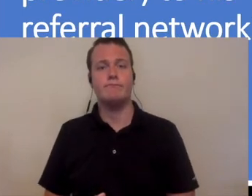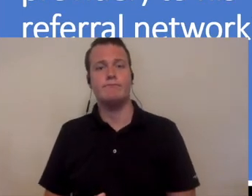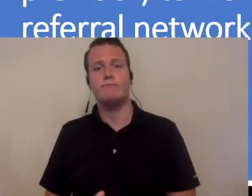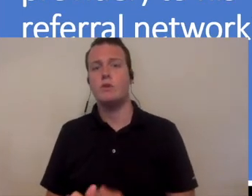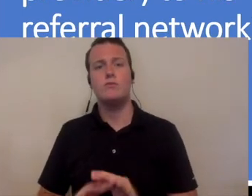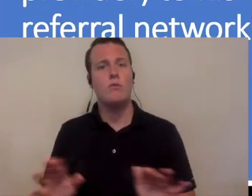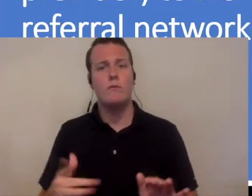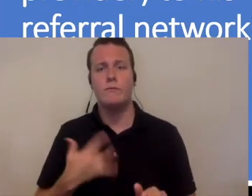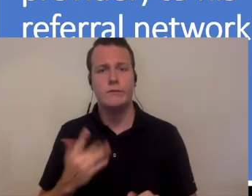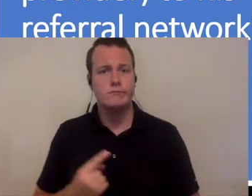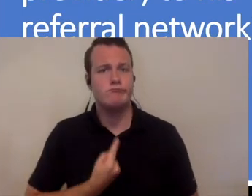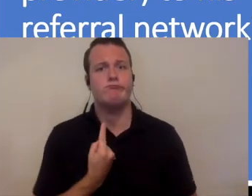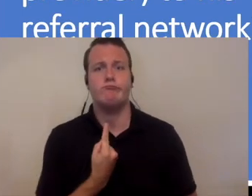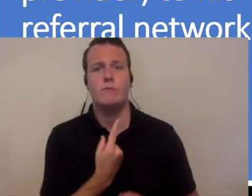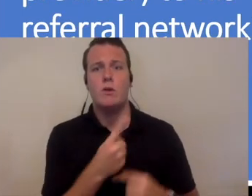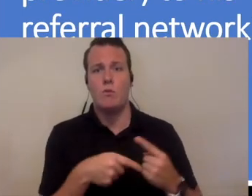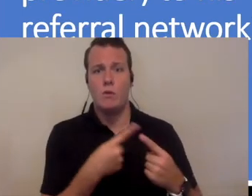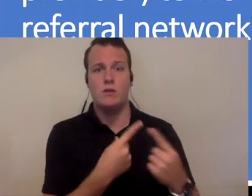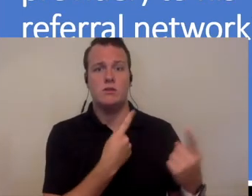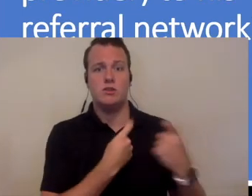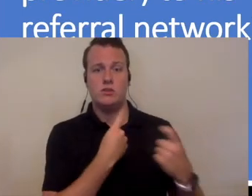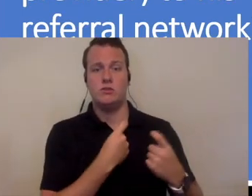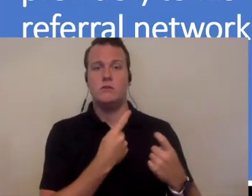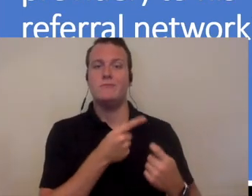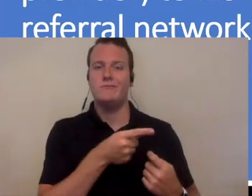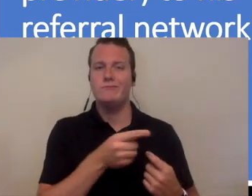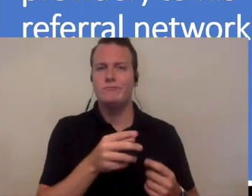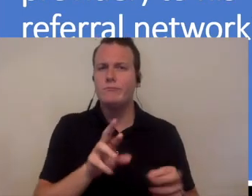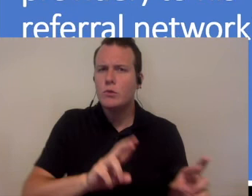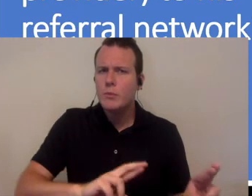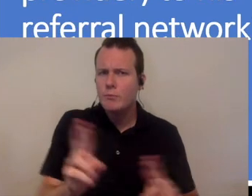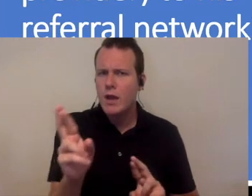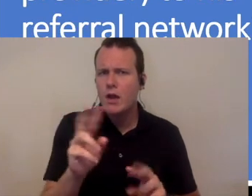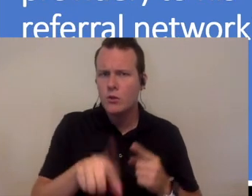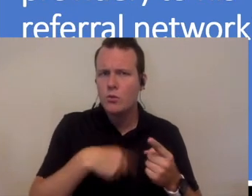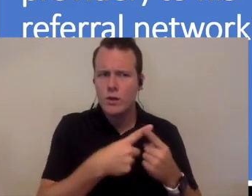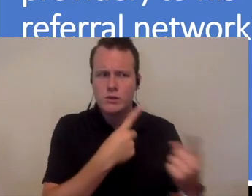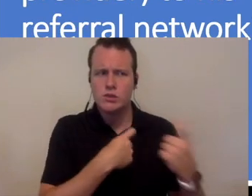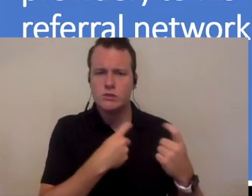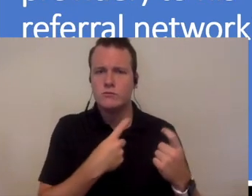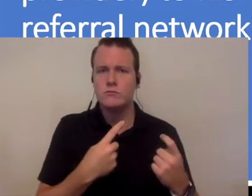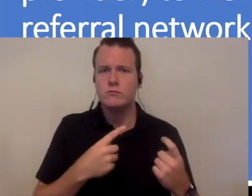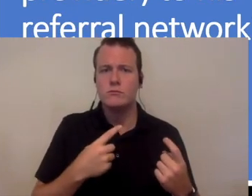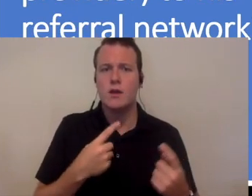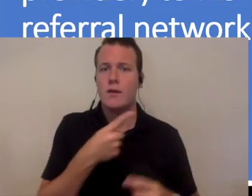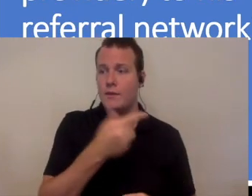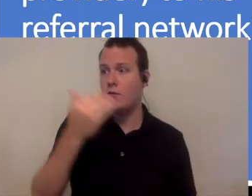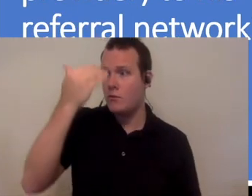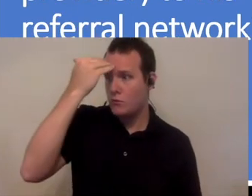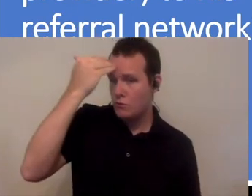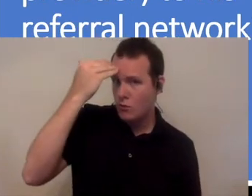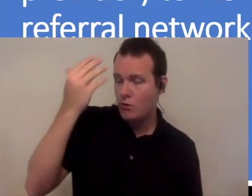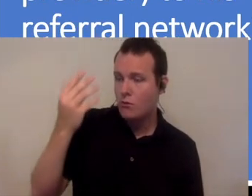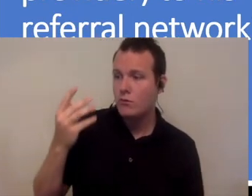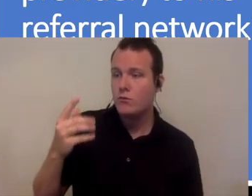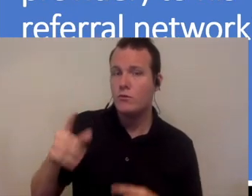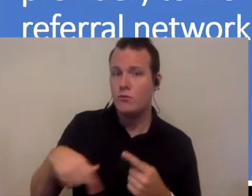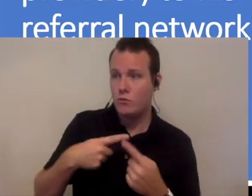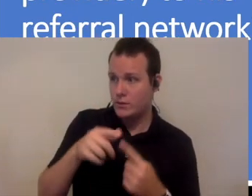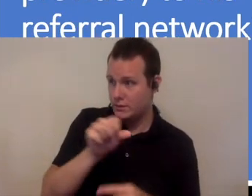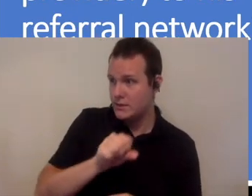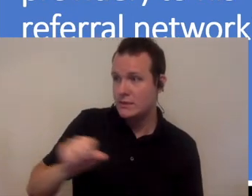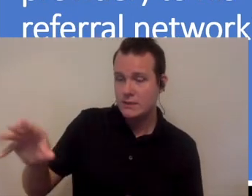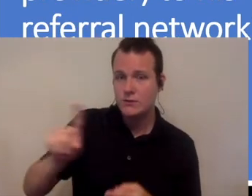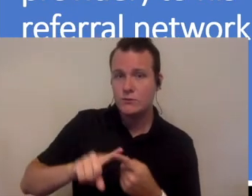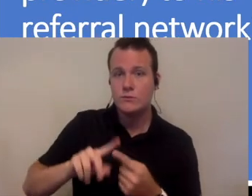don't take offense, but be prepared for those type of questions. And those are things that they want to know when they send a patient to